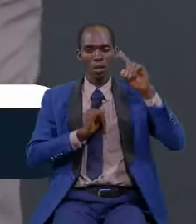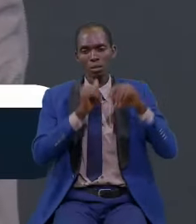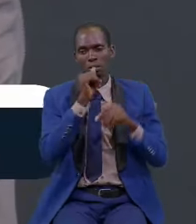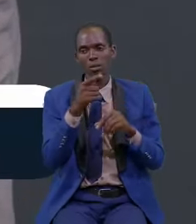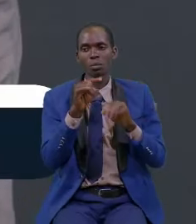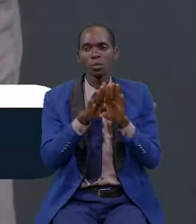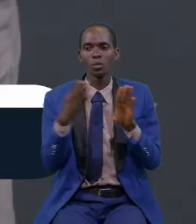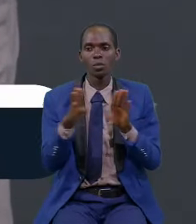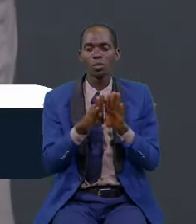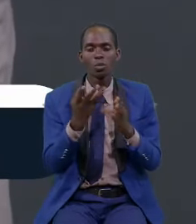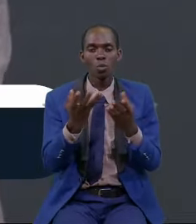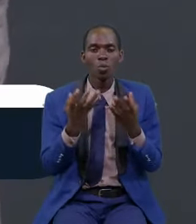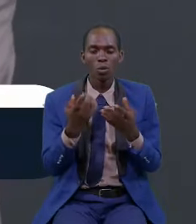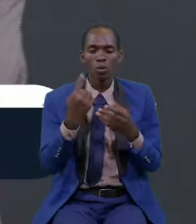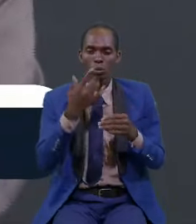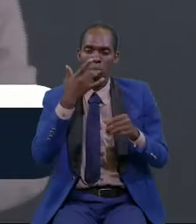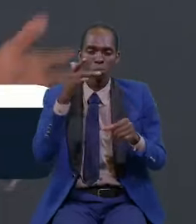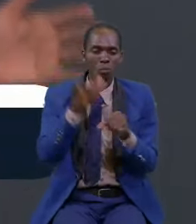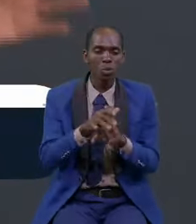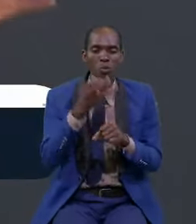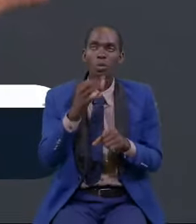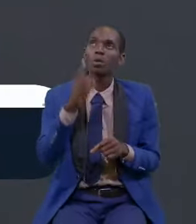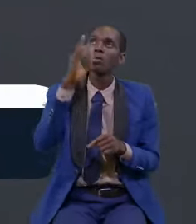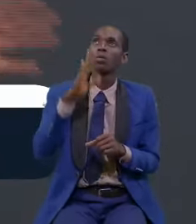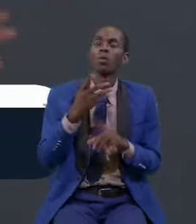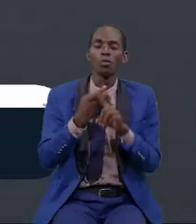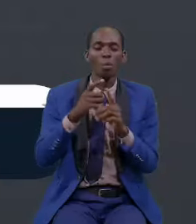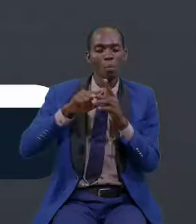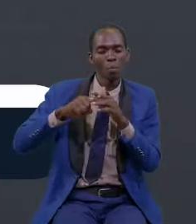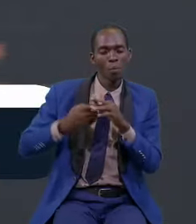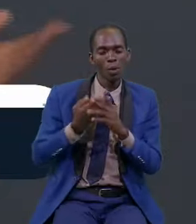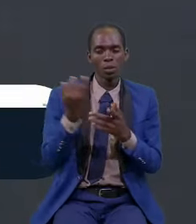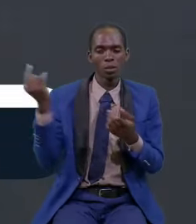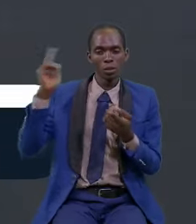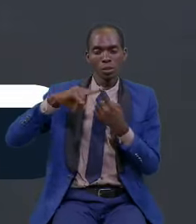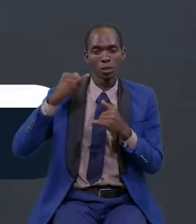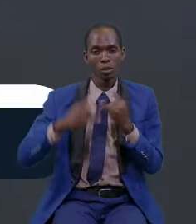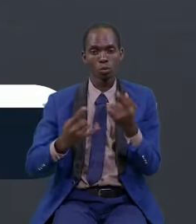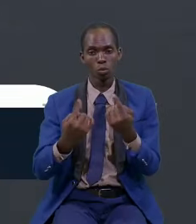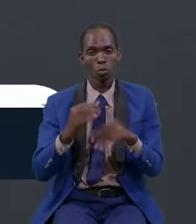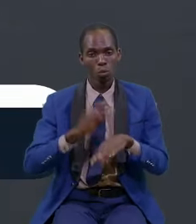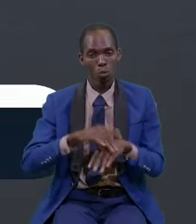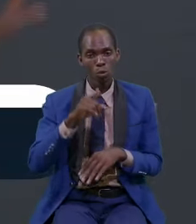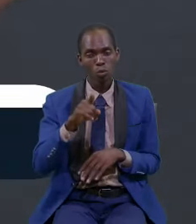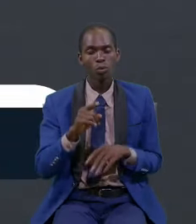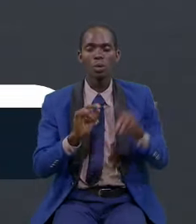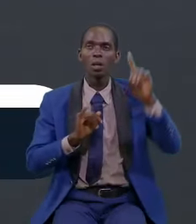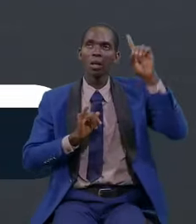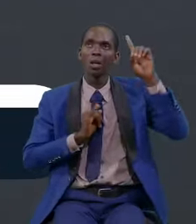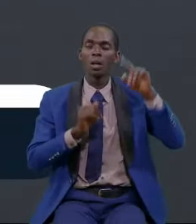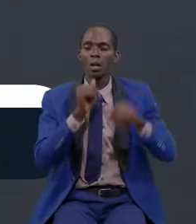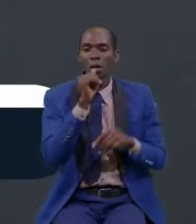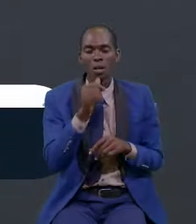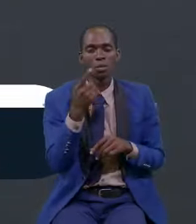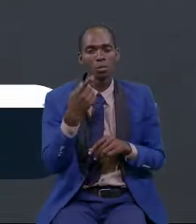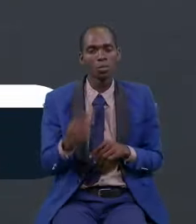of God from the beginning to the very end? I am the door. You want abundance, you want